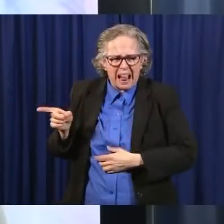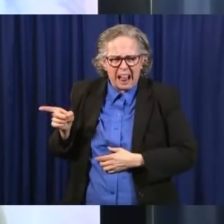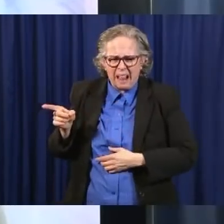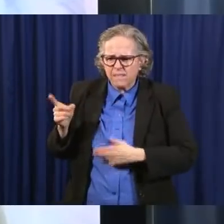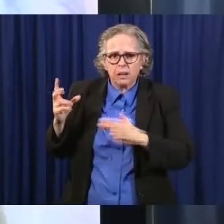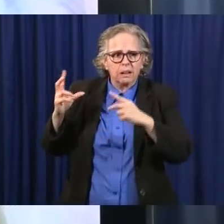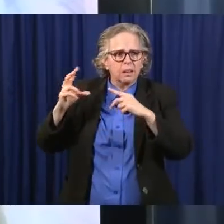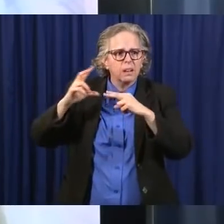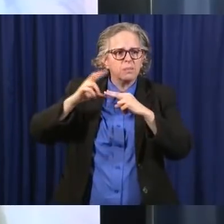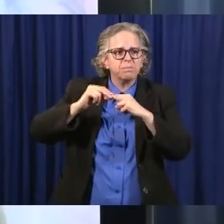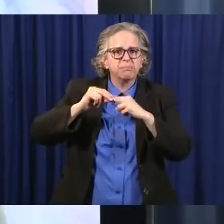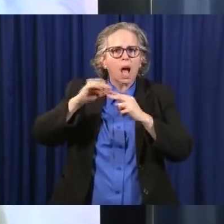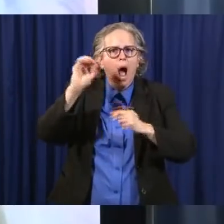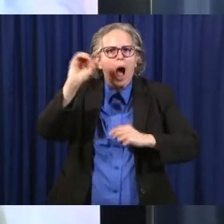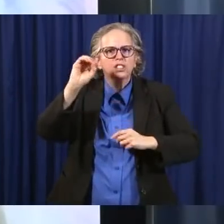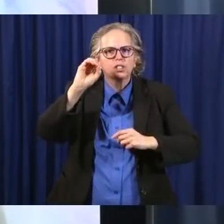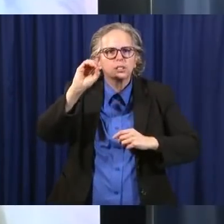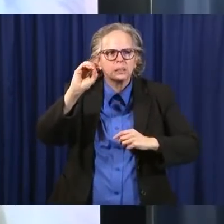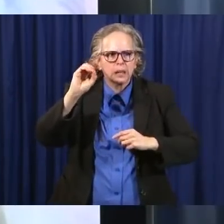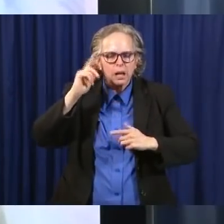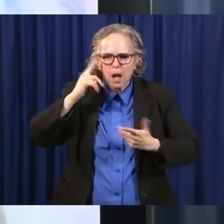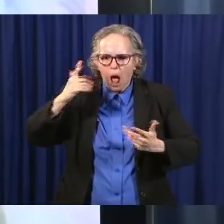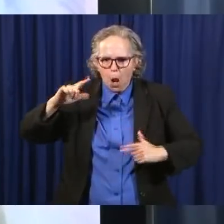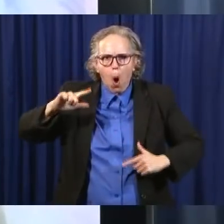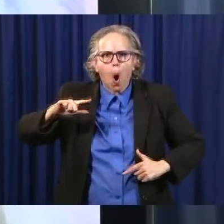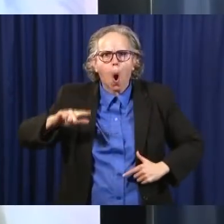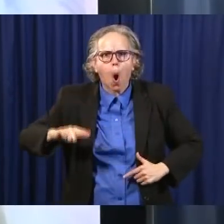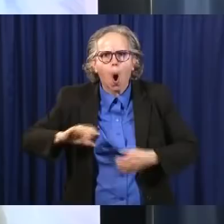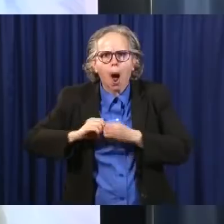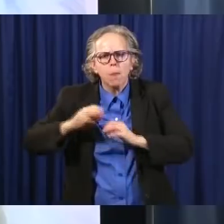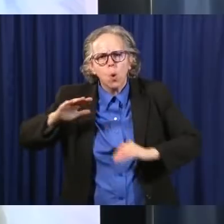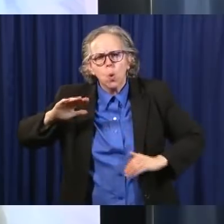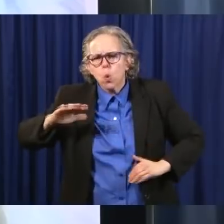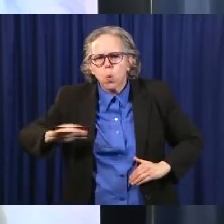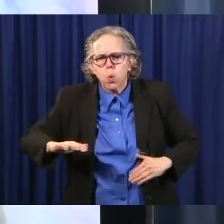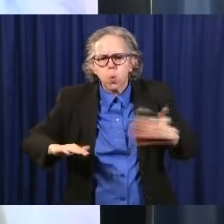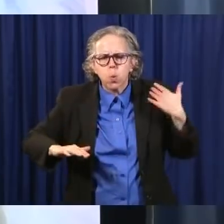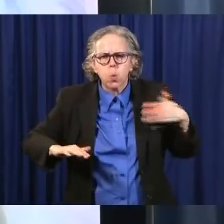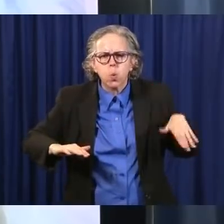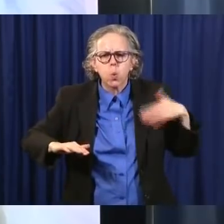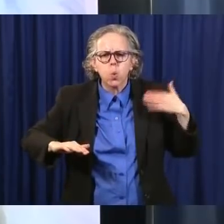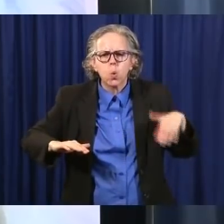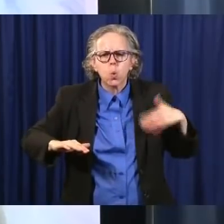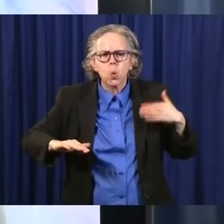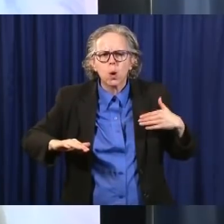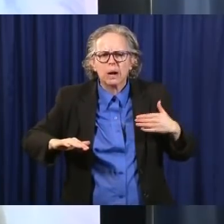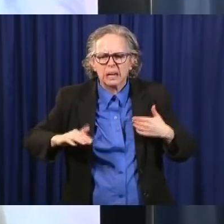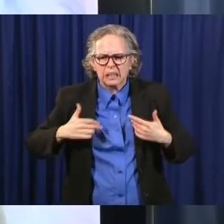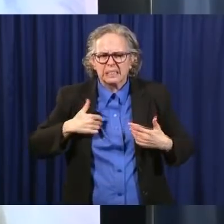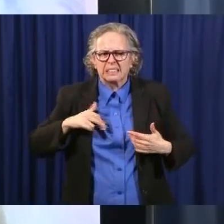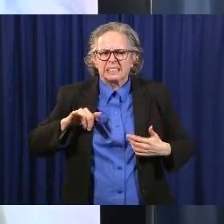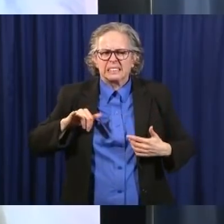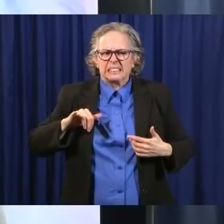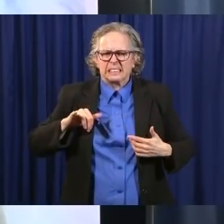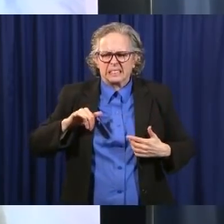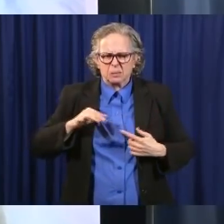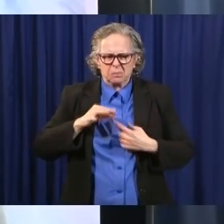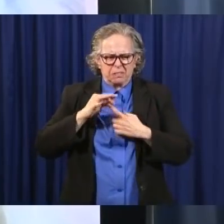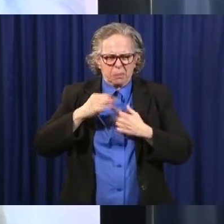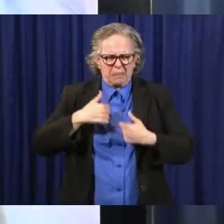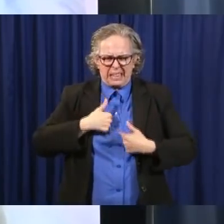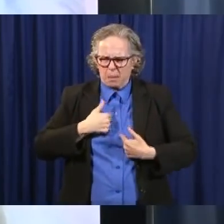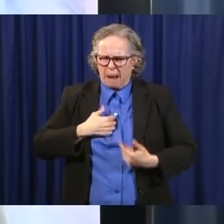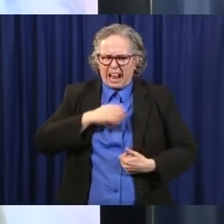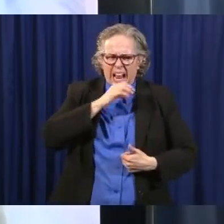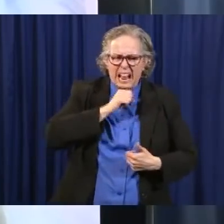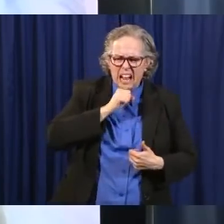was very low for a patient of my age and health. So